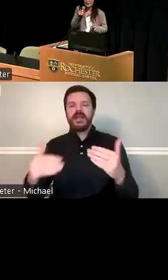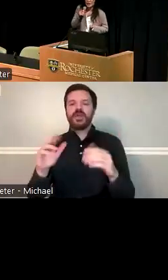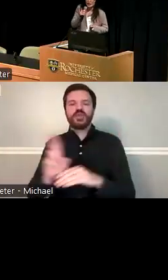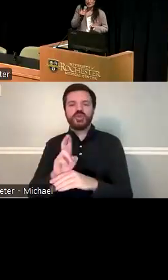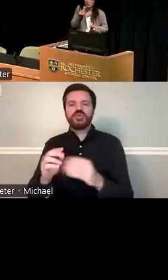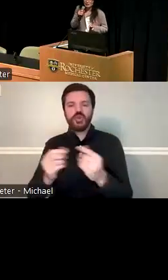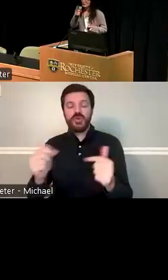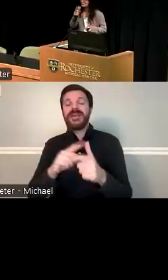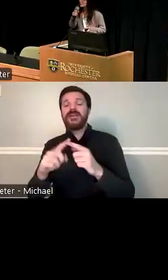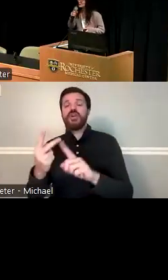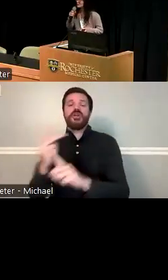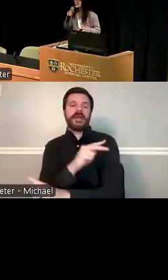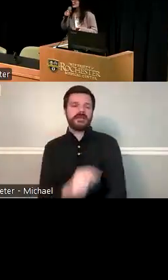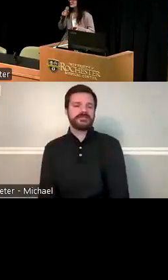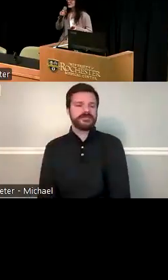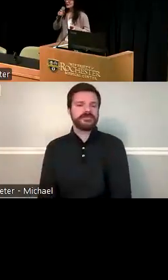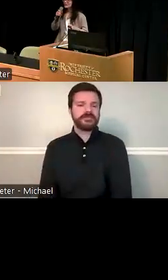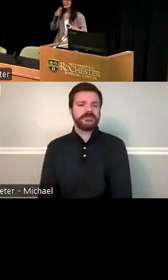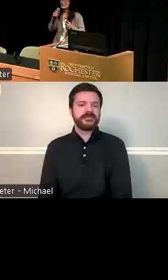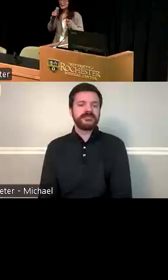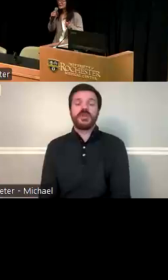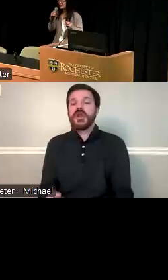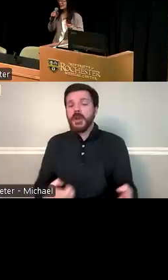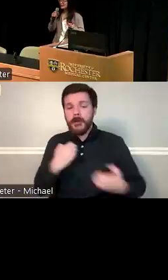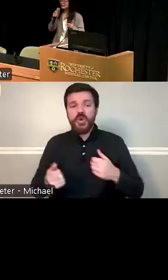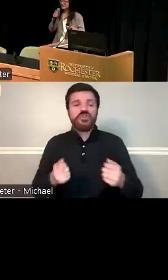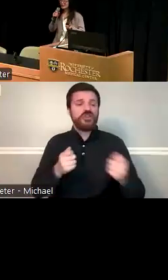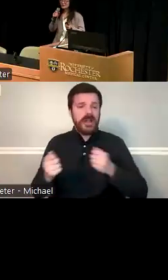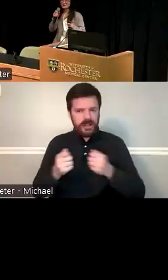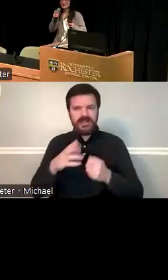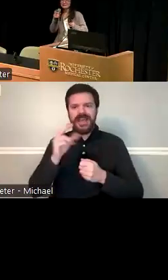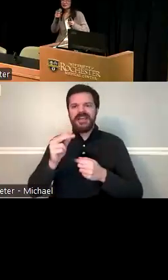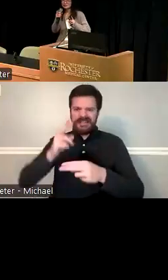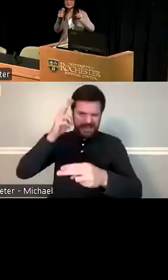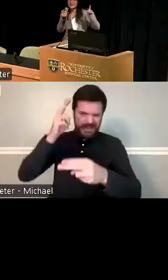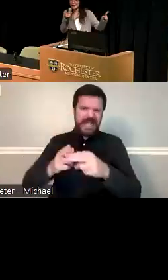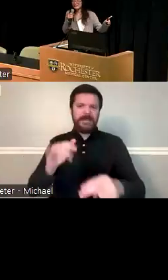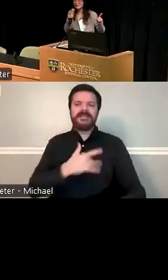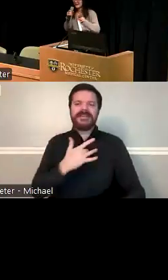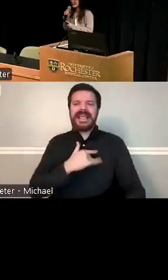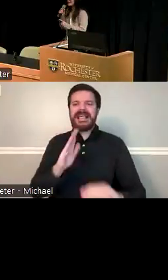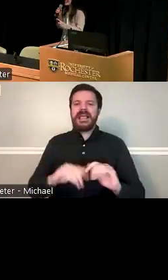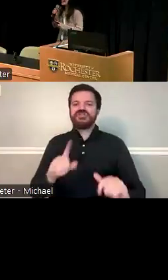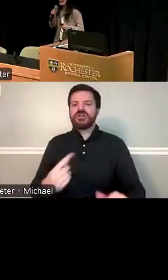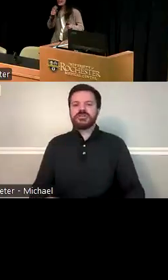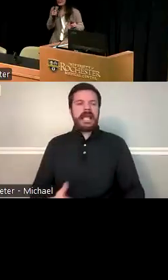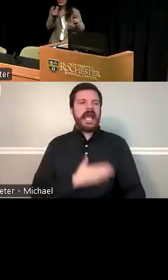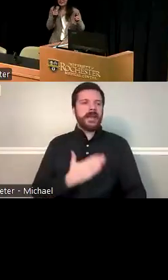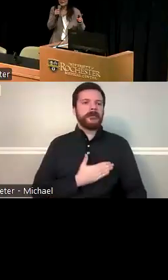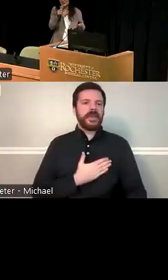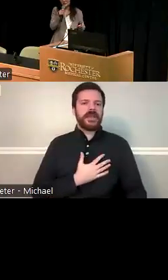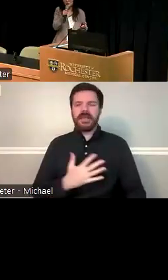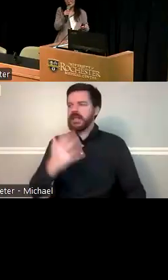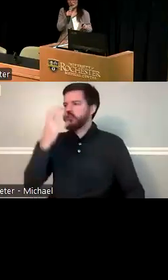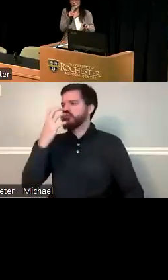back. And then emotional regulation and naming that feeling rather than just like happy or angry. And so that you can